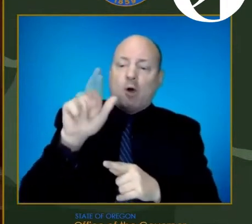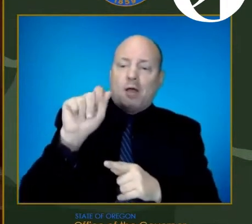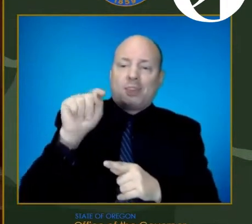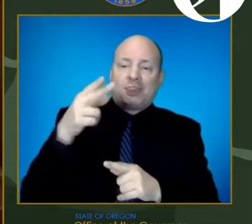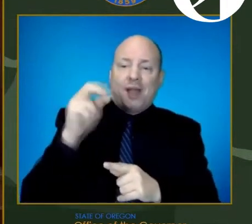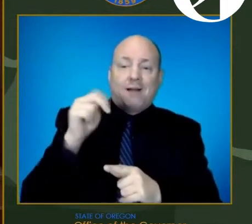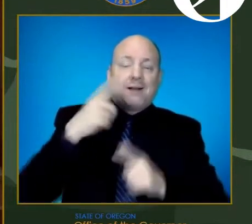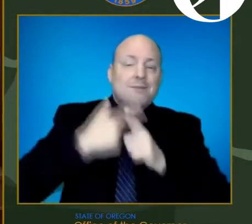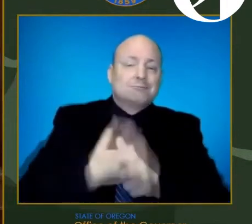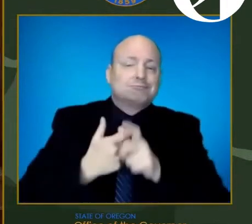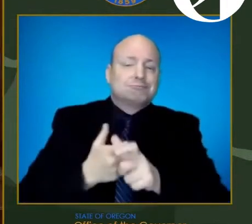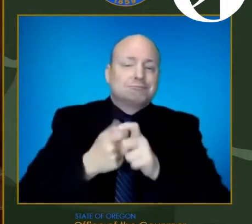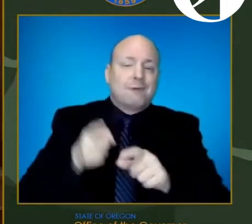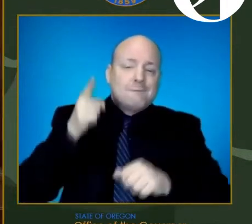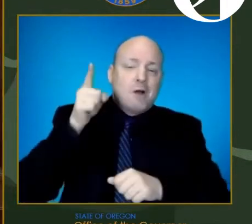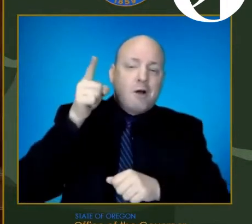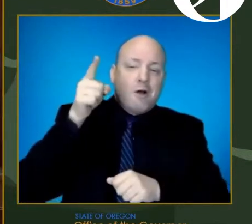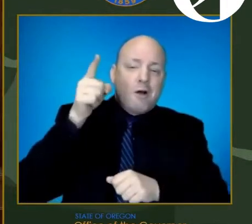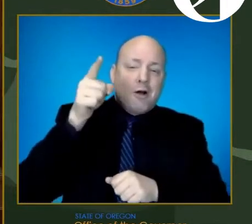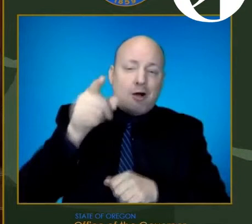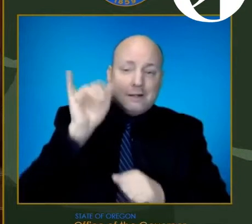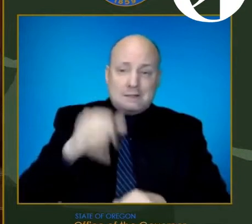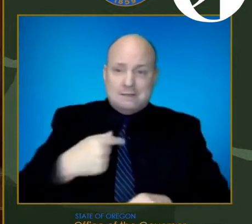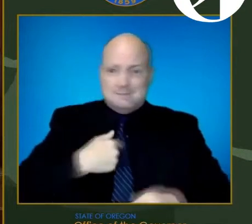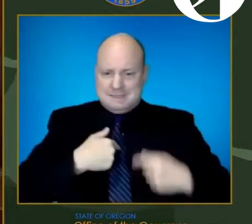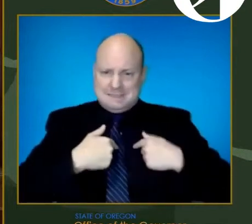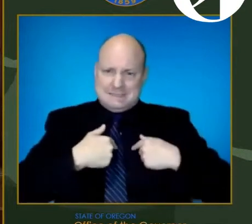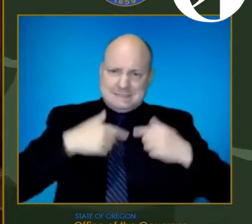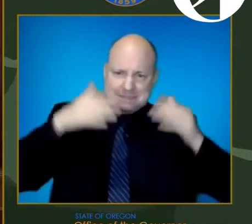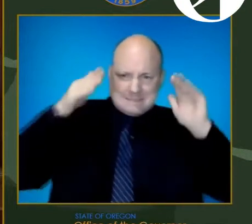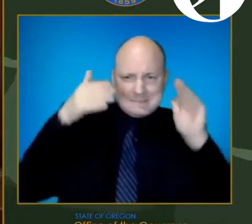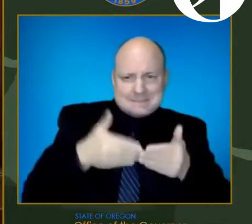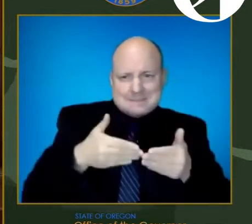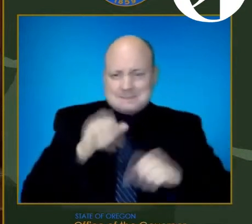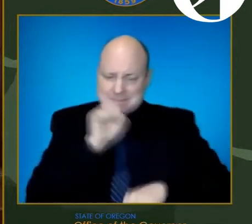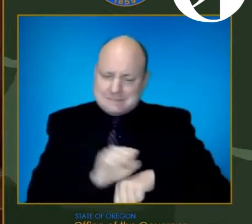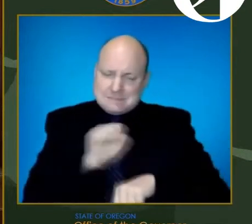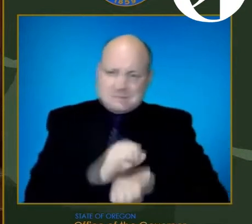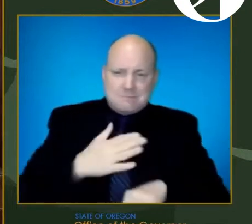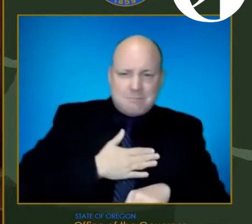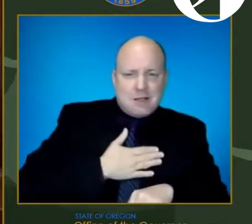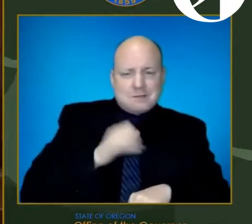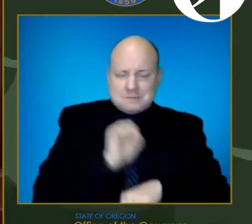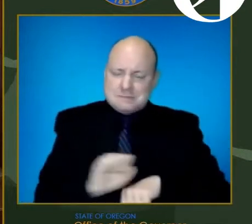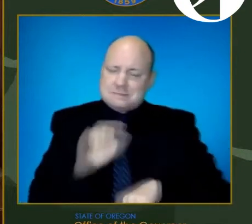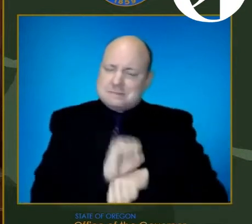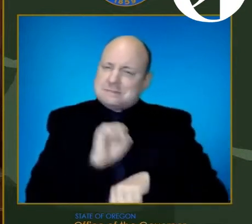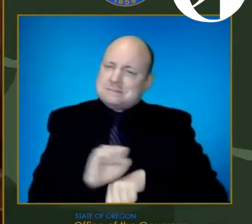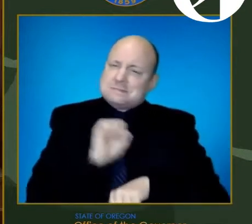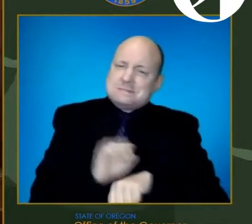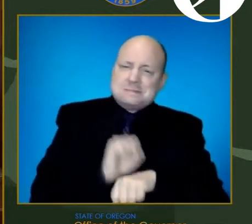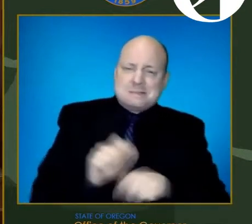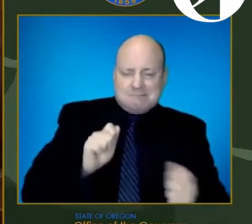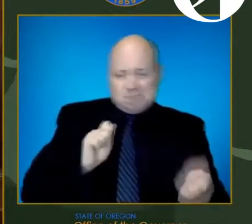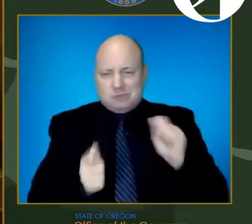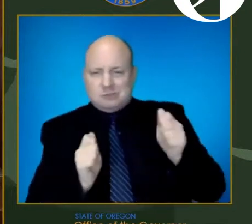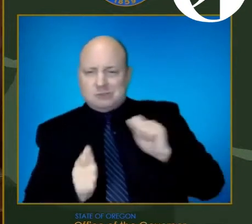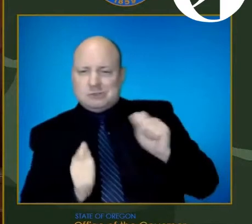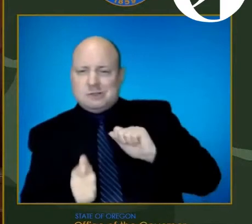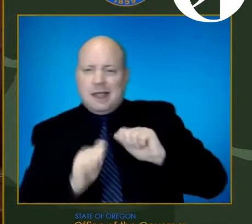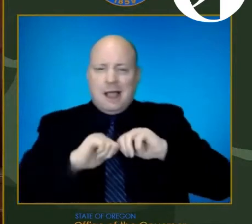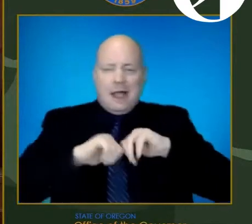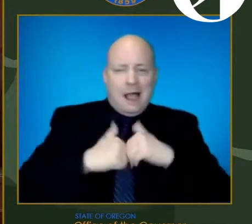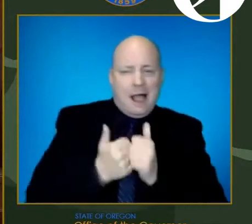against time, and pushing your own limits. You must constantly monitor your performance, adjust your